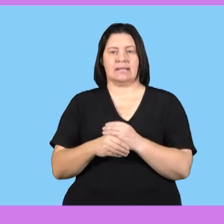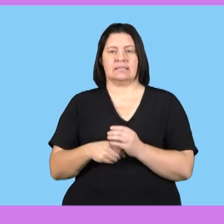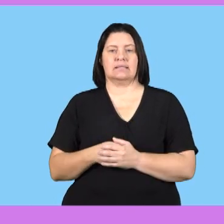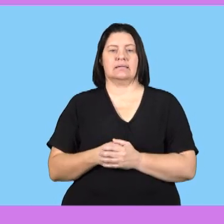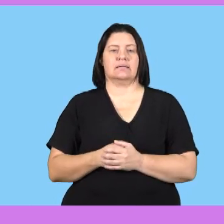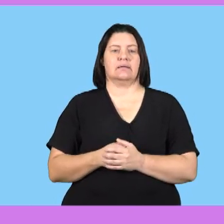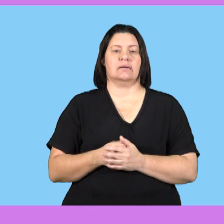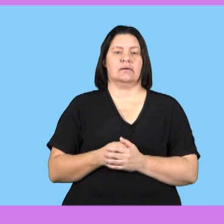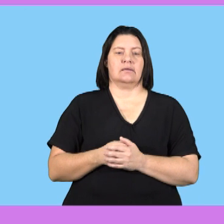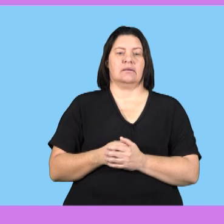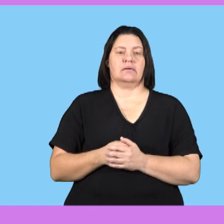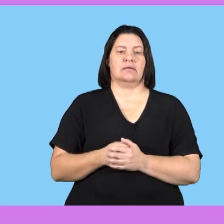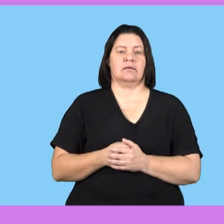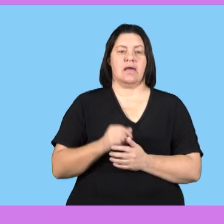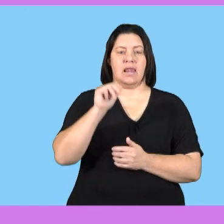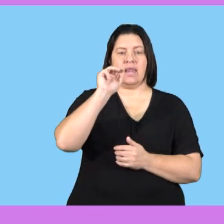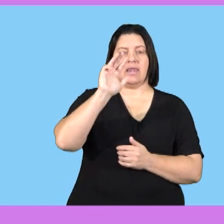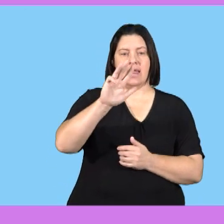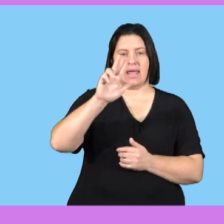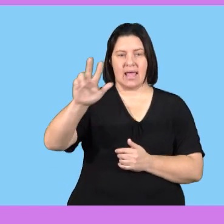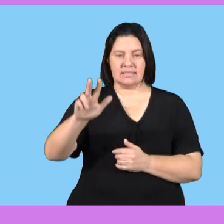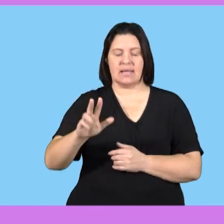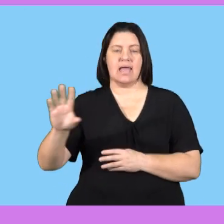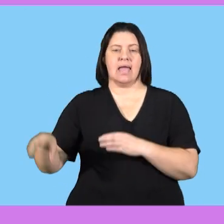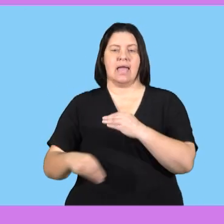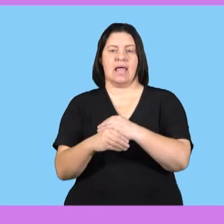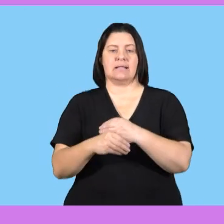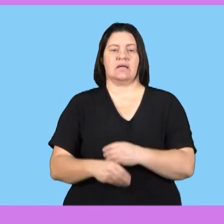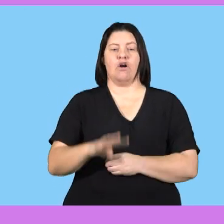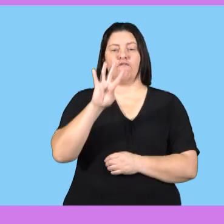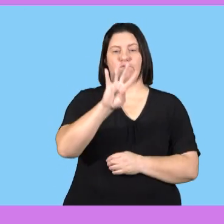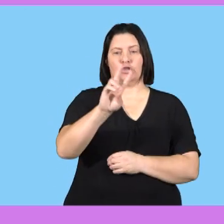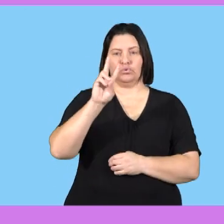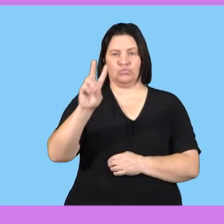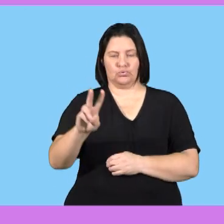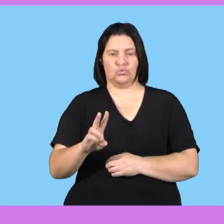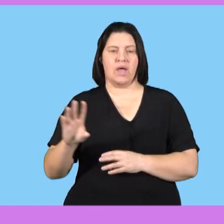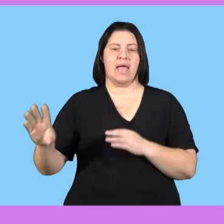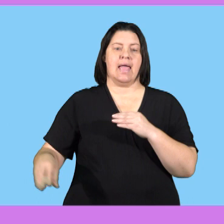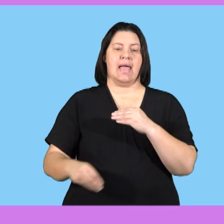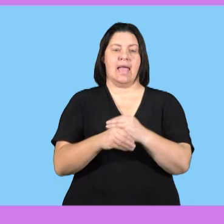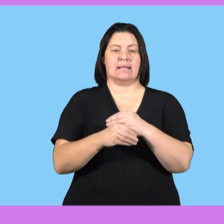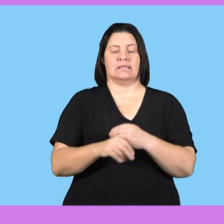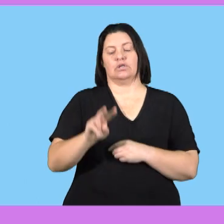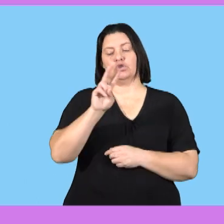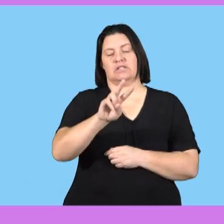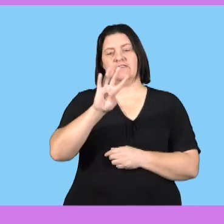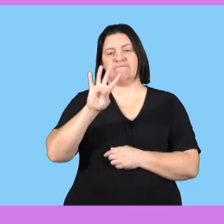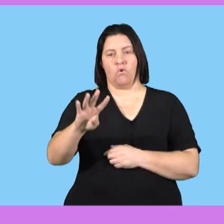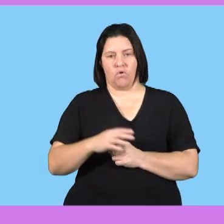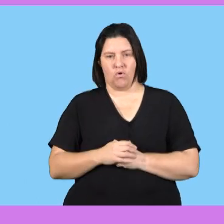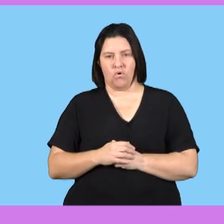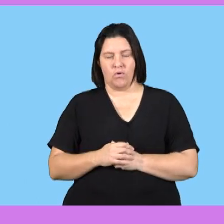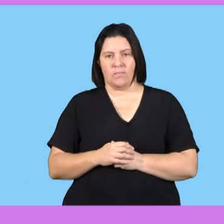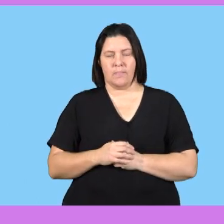rand plus another 98 rand plus 42 rand plus 24